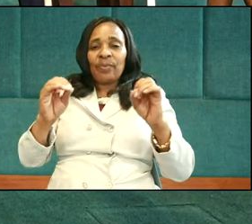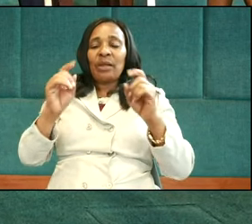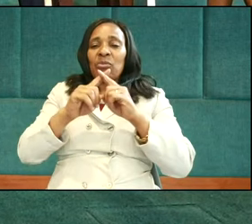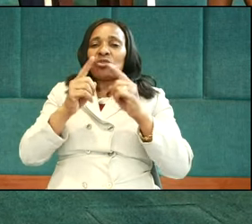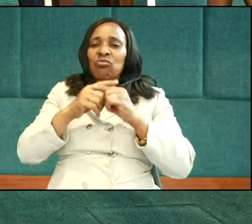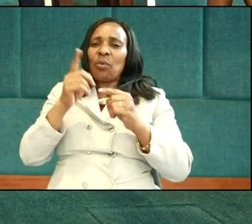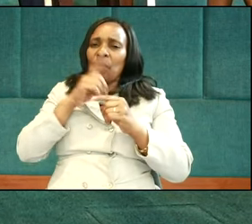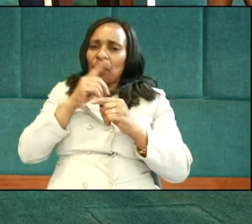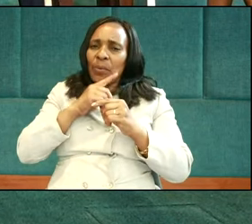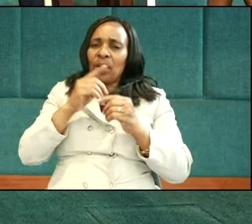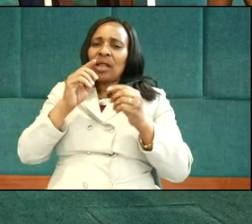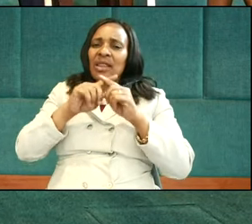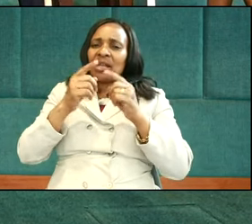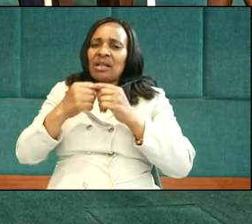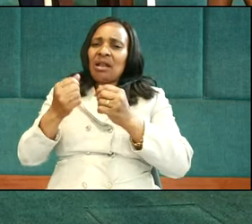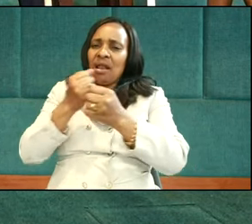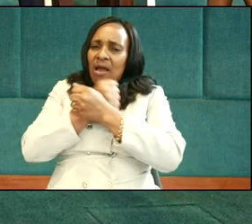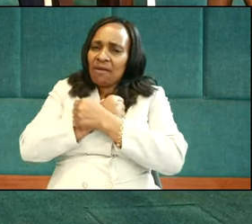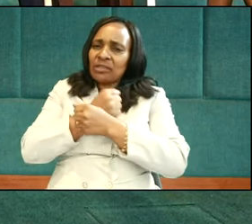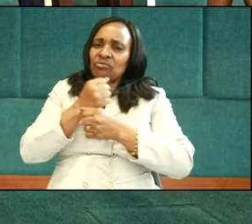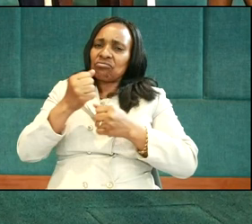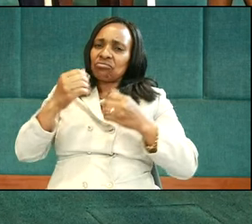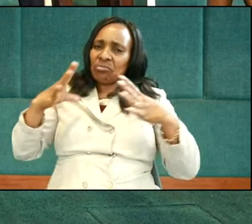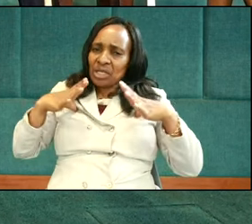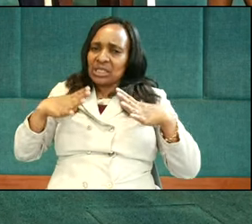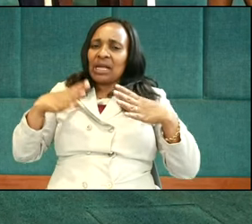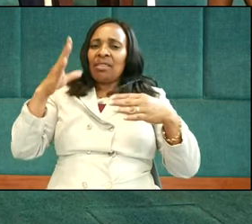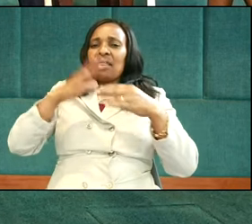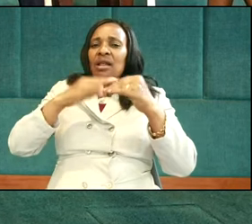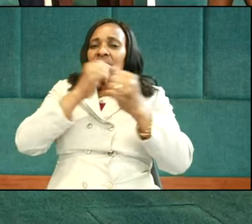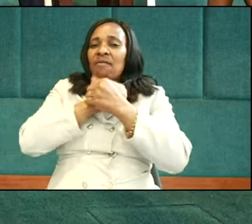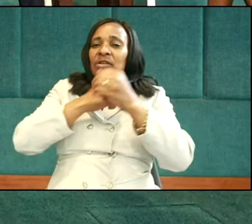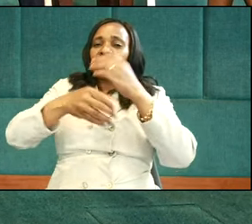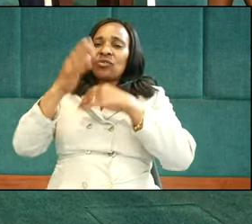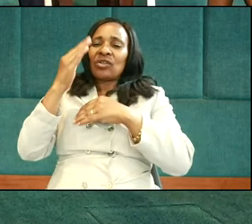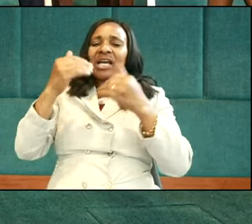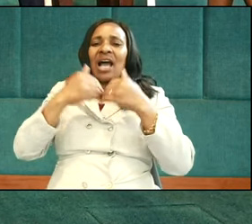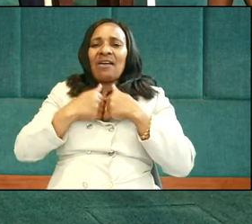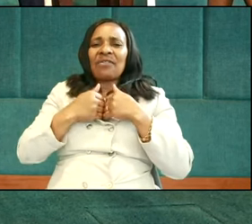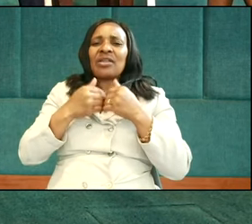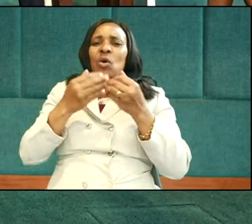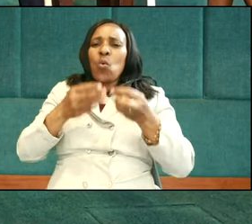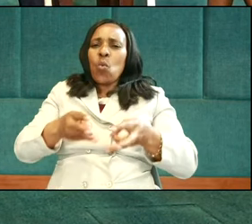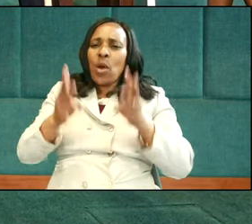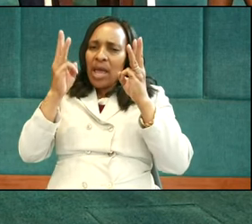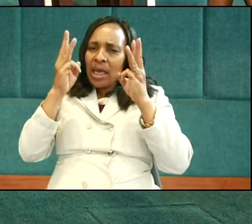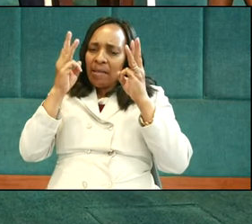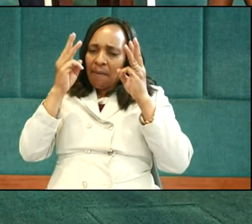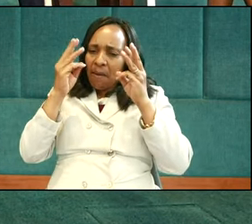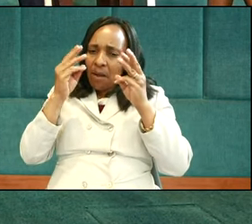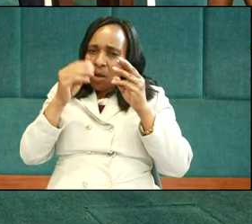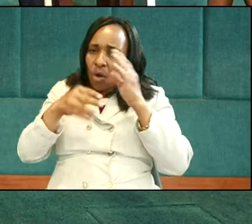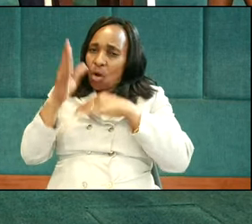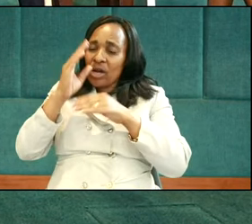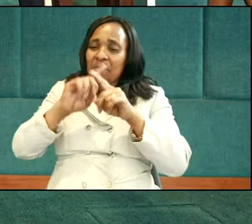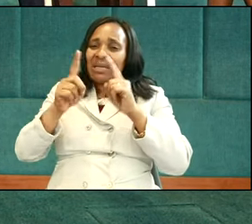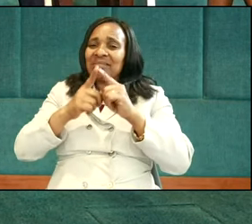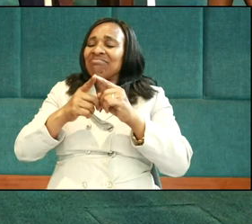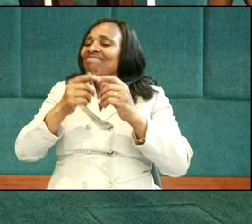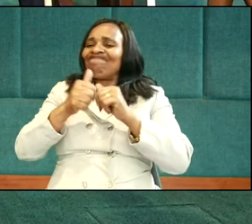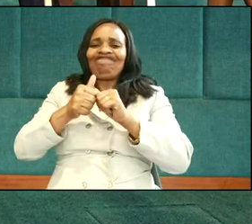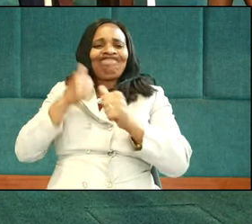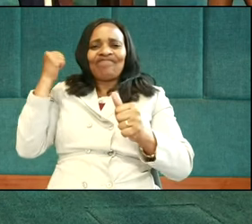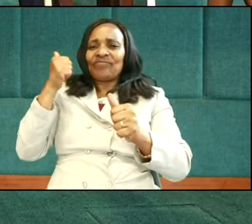rash, conceited, lovers of pleasure rather than lovers of God, having a form of godliness but denying its power,